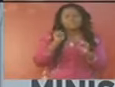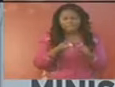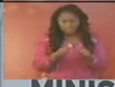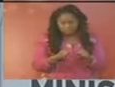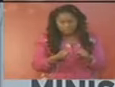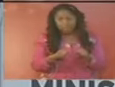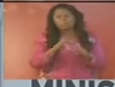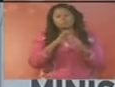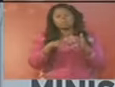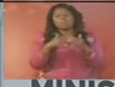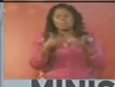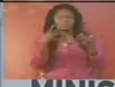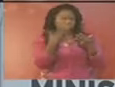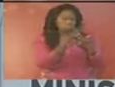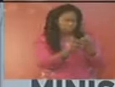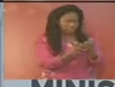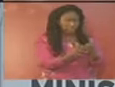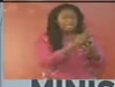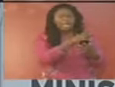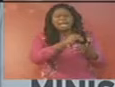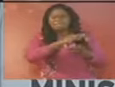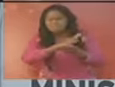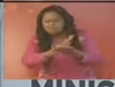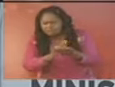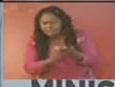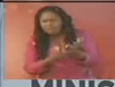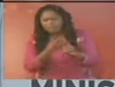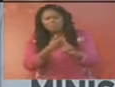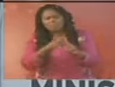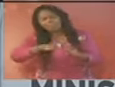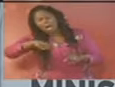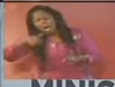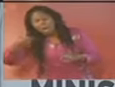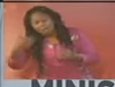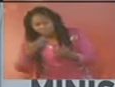part of the prison, with a couple of cases from the Golden Grove side as well.